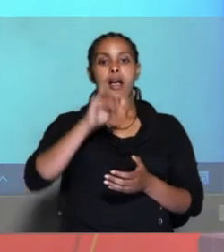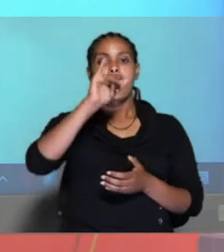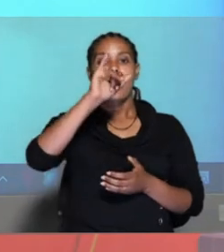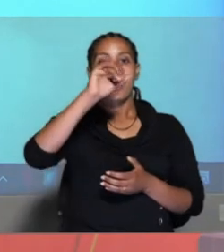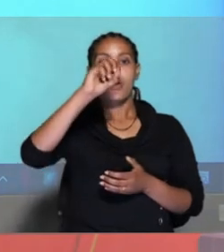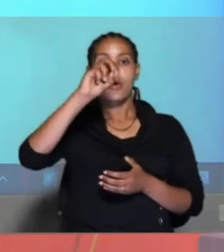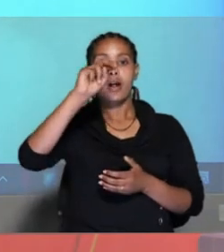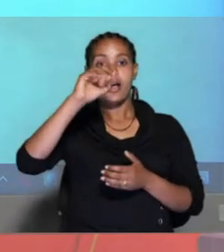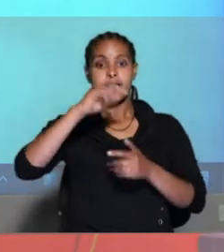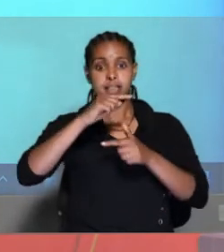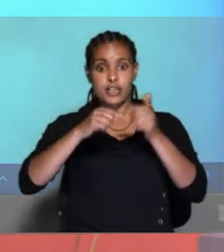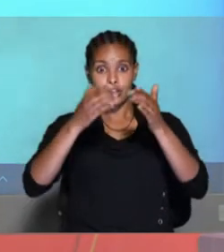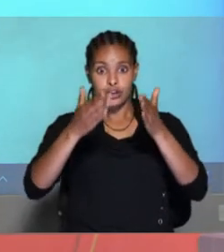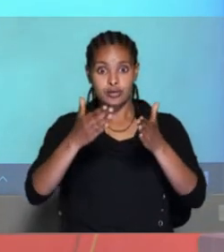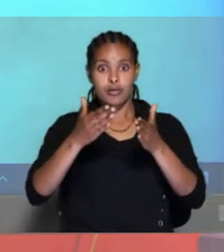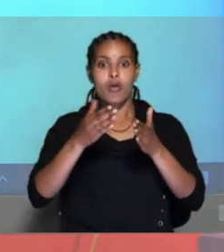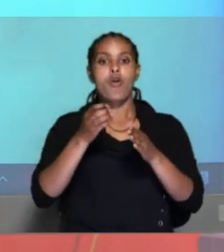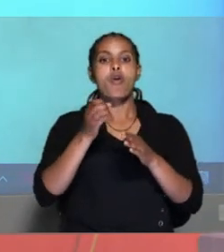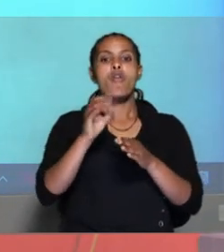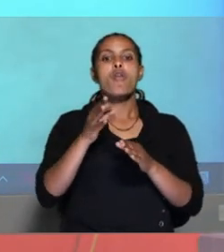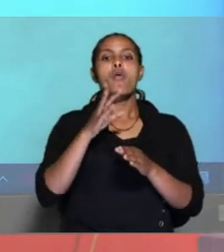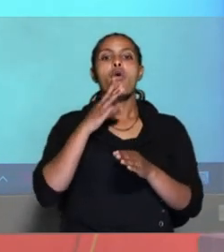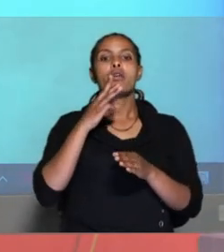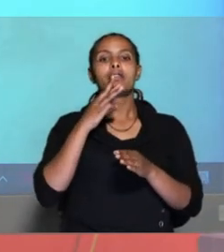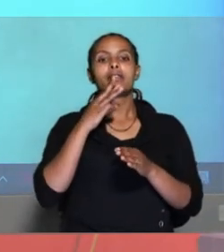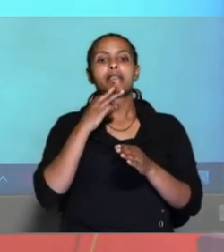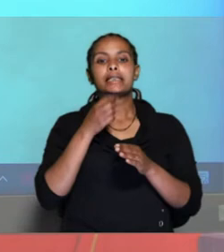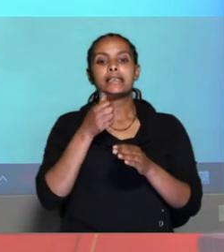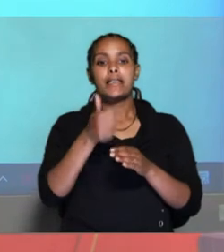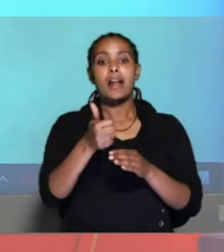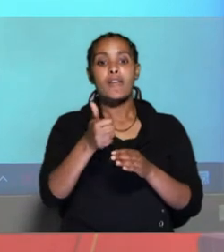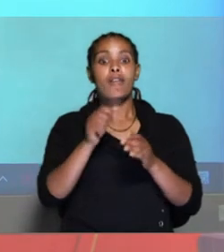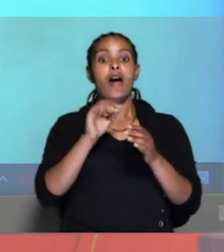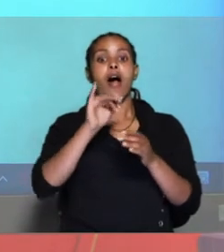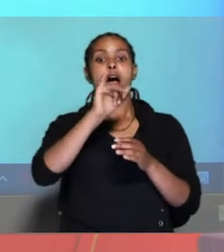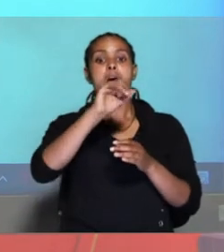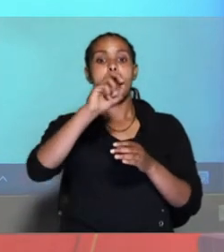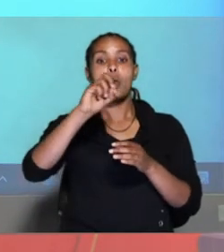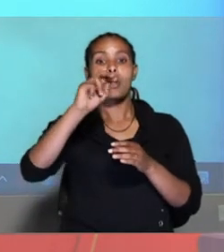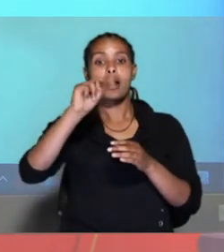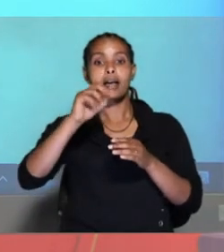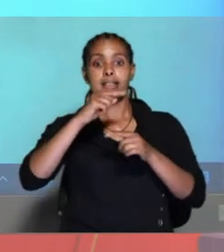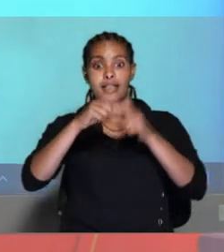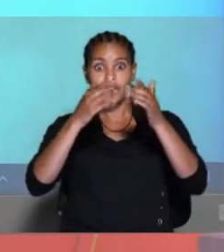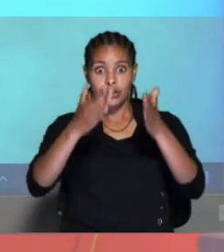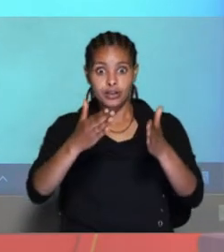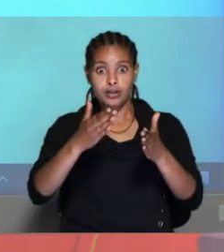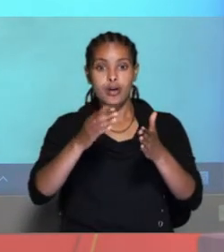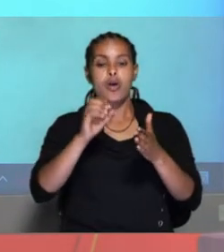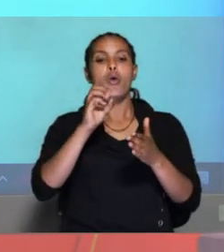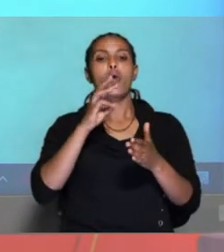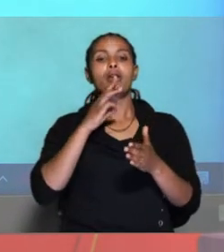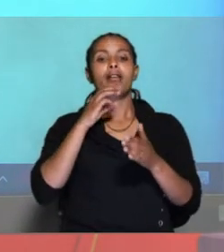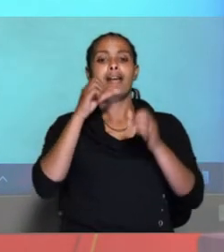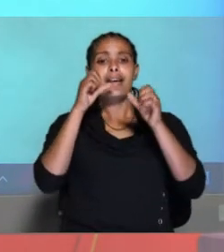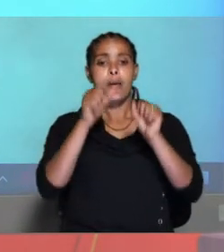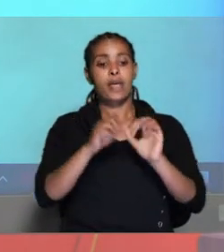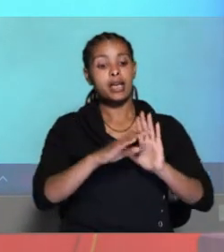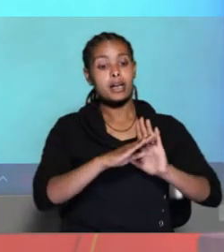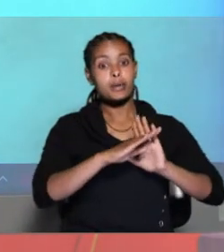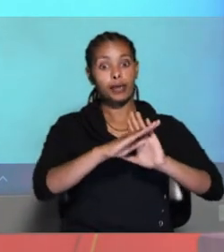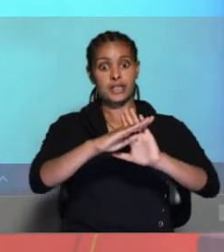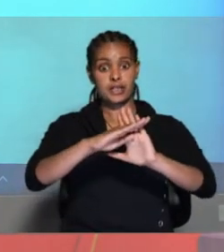Ionization of water. The self-ionization or auto-ionization of water can be